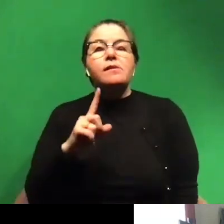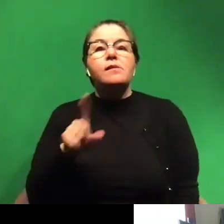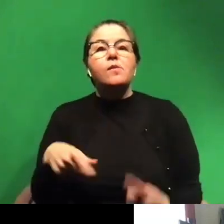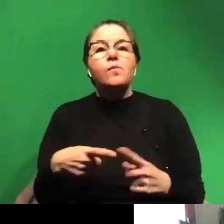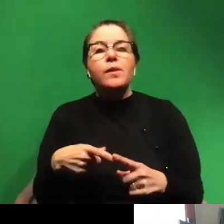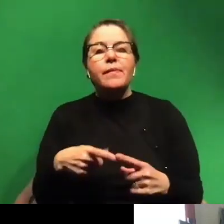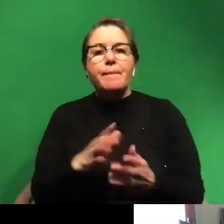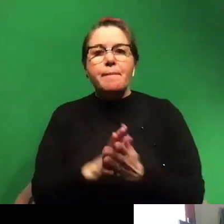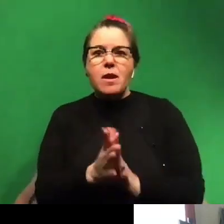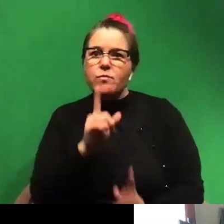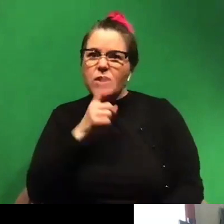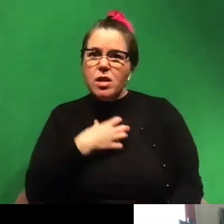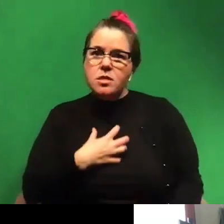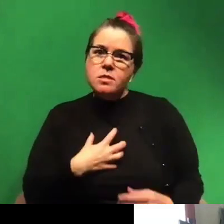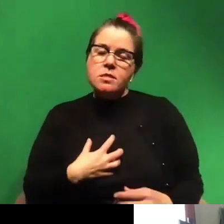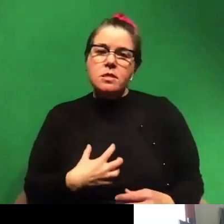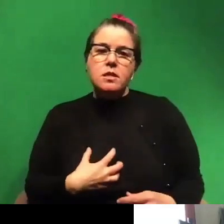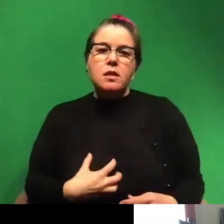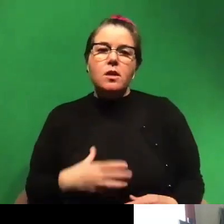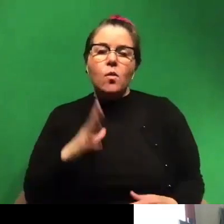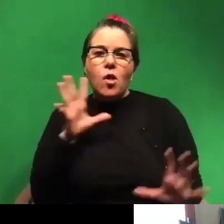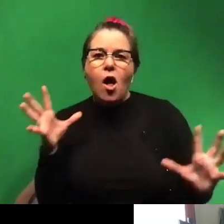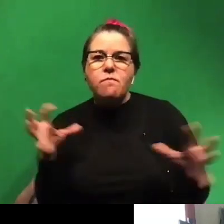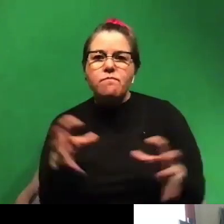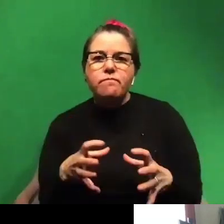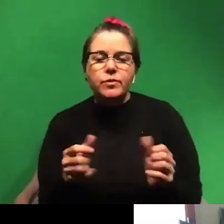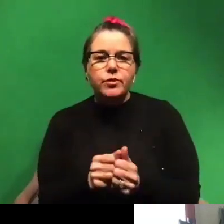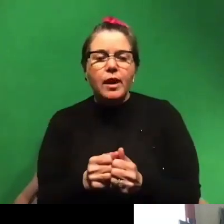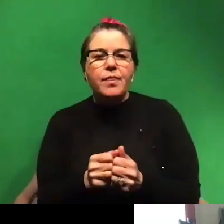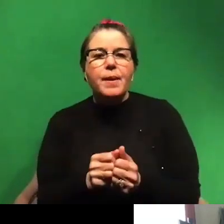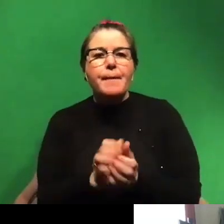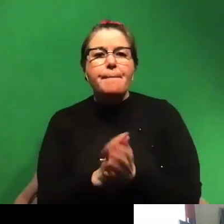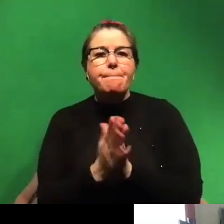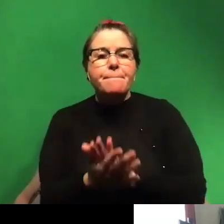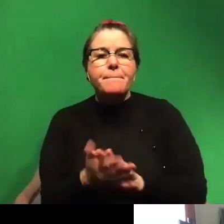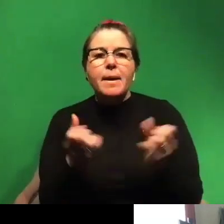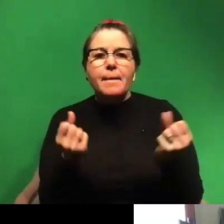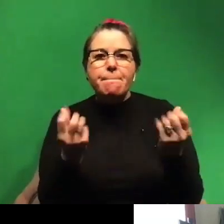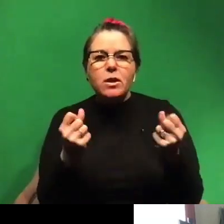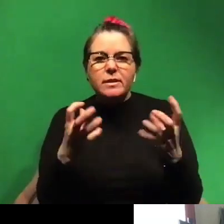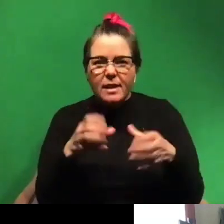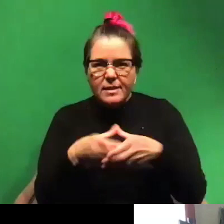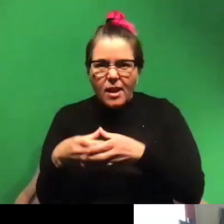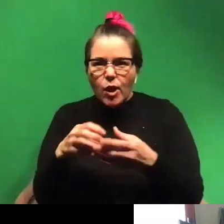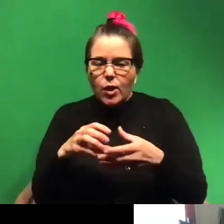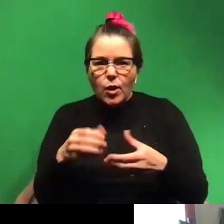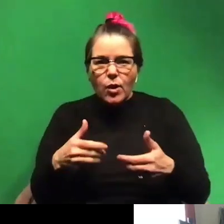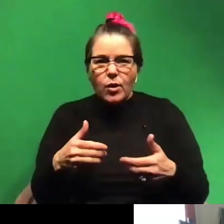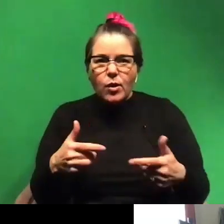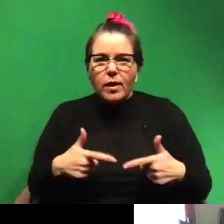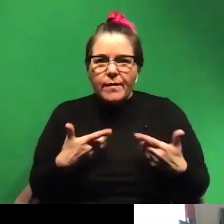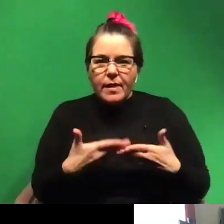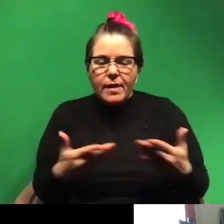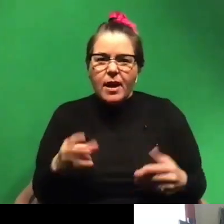hungry, if you starve them, they all gather together and become a multicellular organism. And it is wild. They look